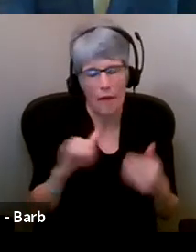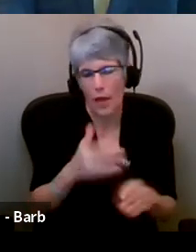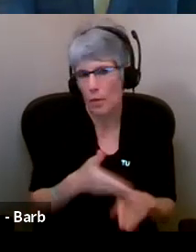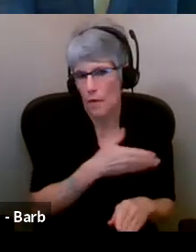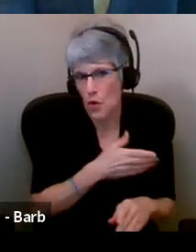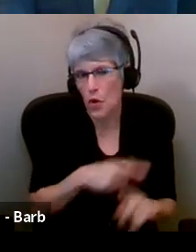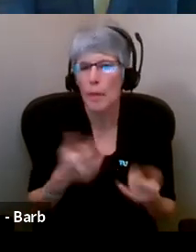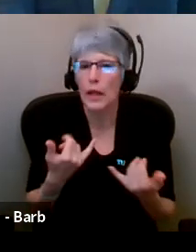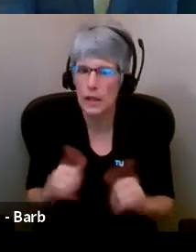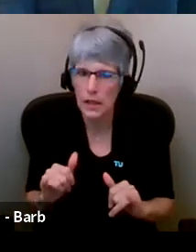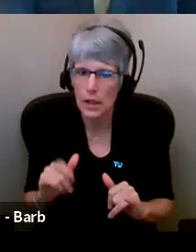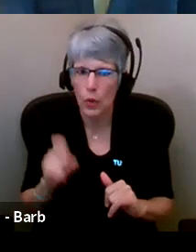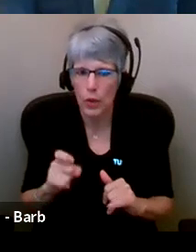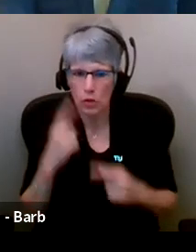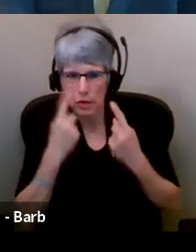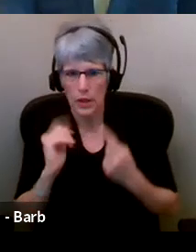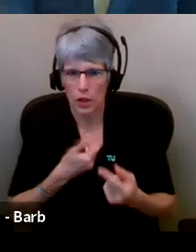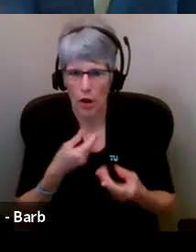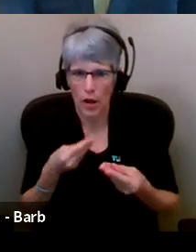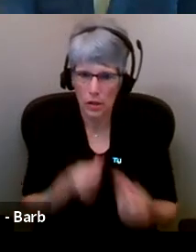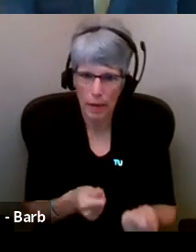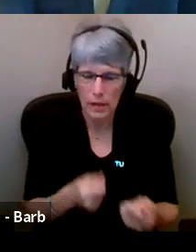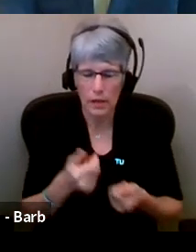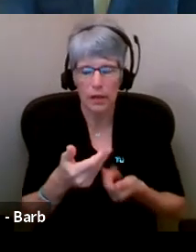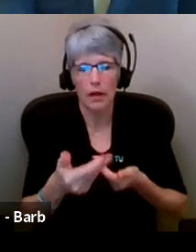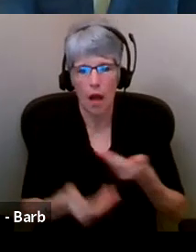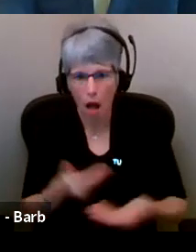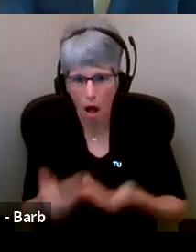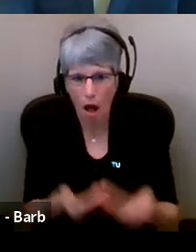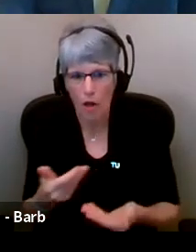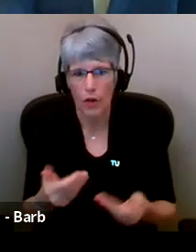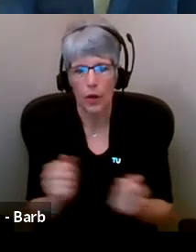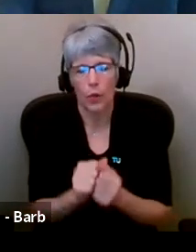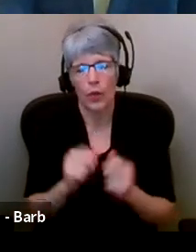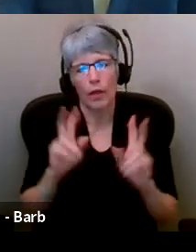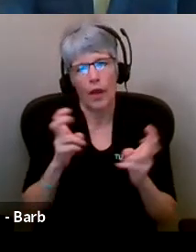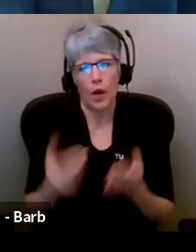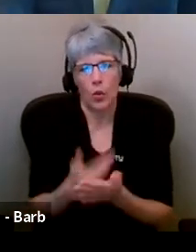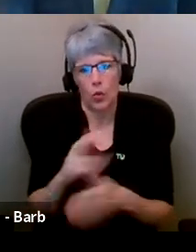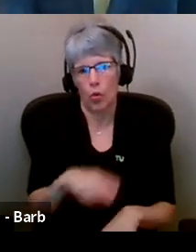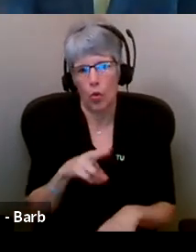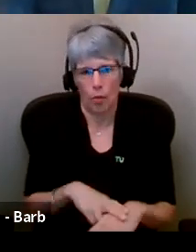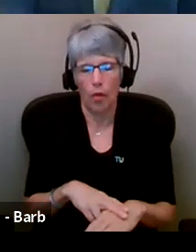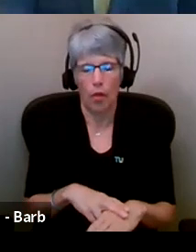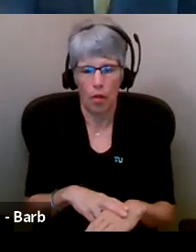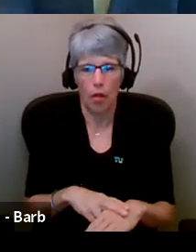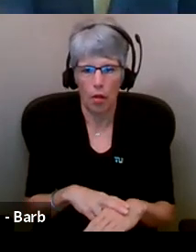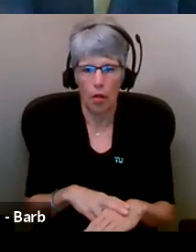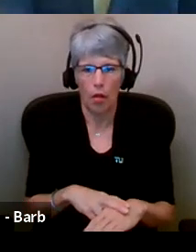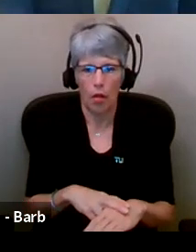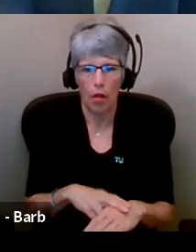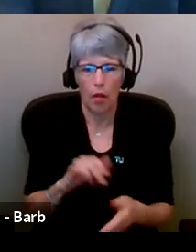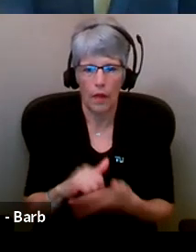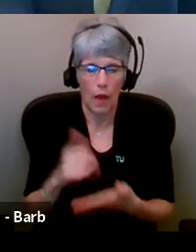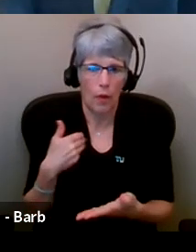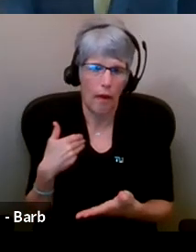able to take a look at our spending and take a look at our hiring, given this new normal of the fact that we have these